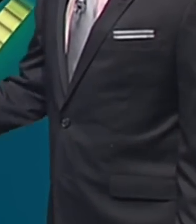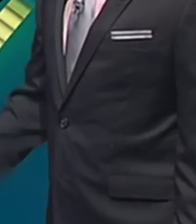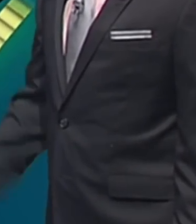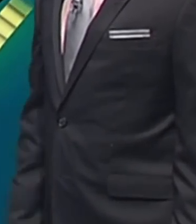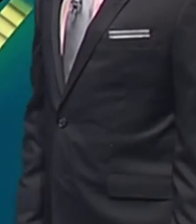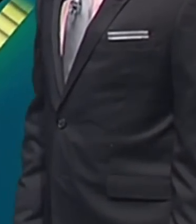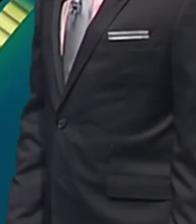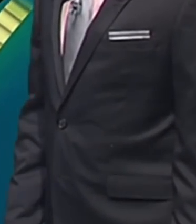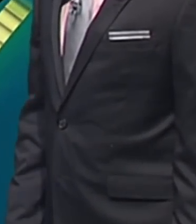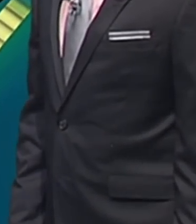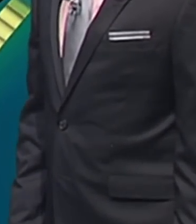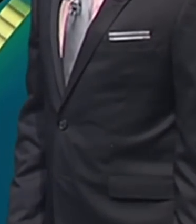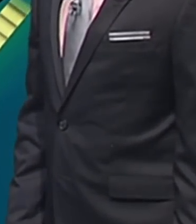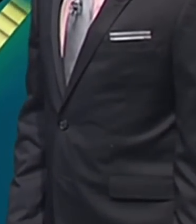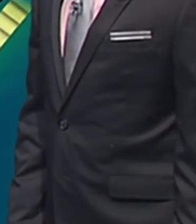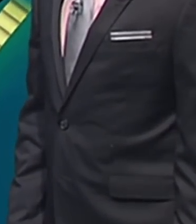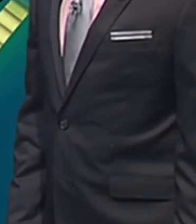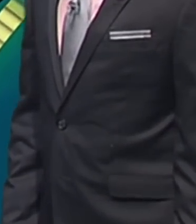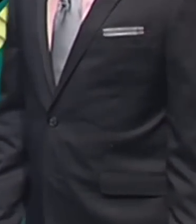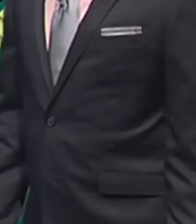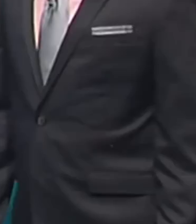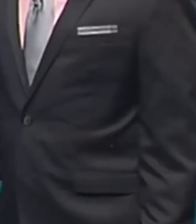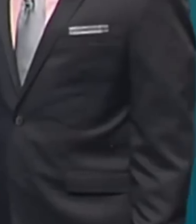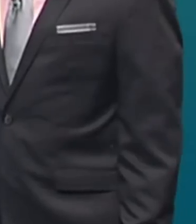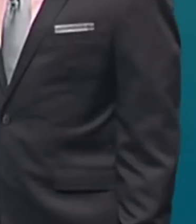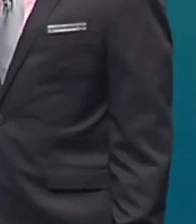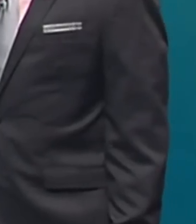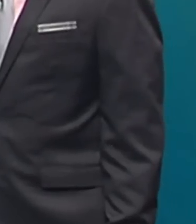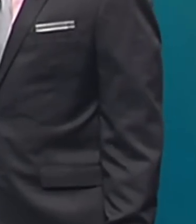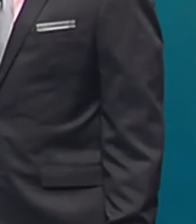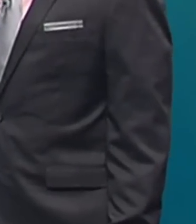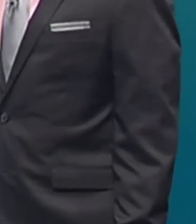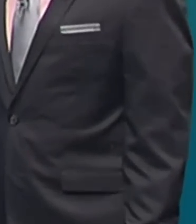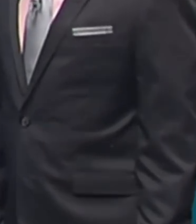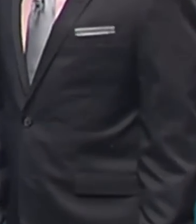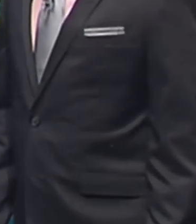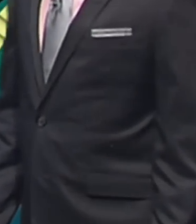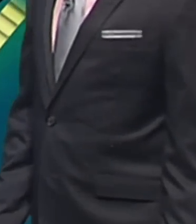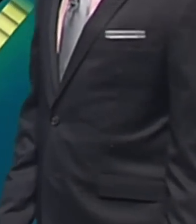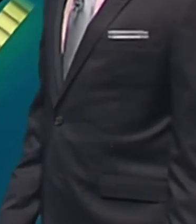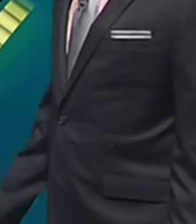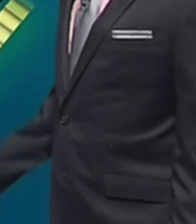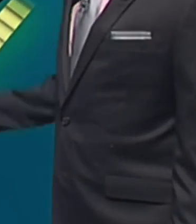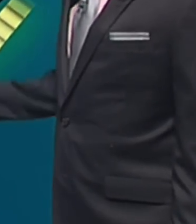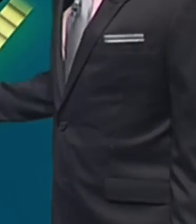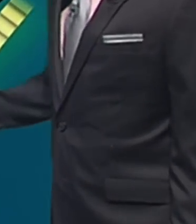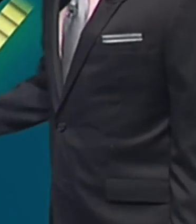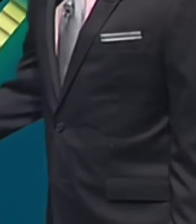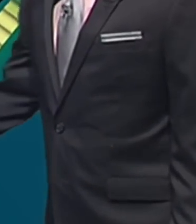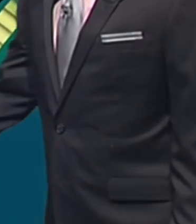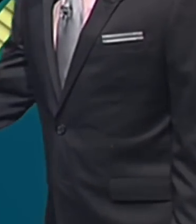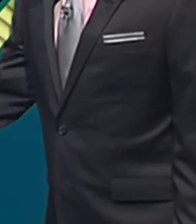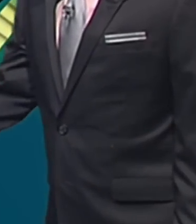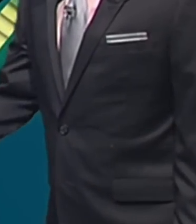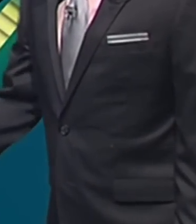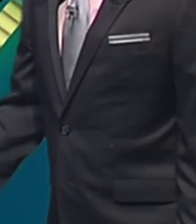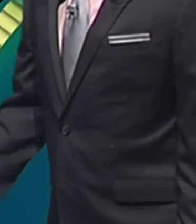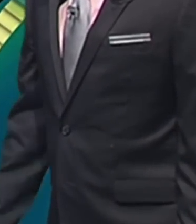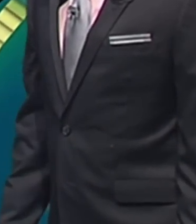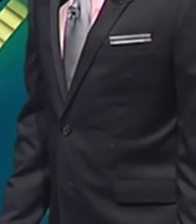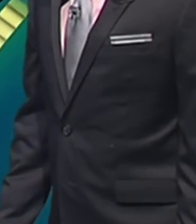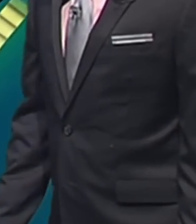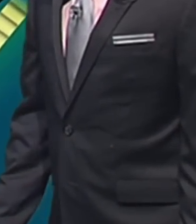ka dikarolong tše phefo ka dikarolong tše a re tlhokomeleng magešo la ka moswane ba sa re laetša gabotse gore a re tlhokomeleng re ka ba le lewatle le le tlhafilego maphoto a metsi a